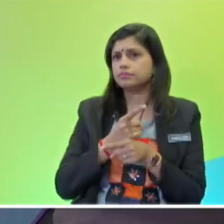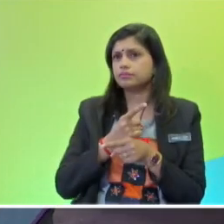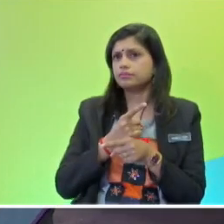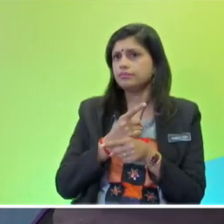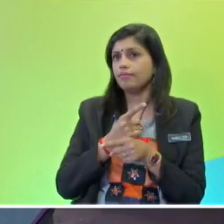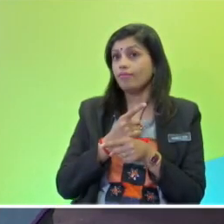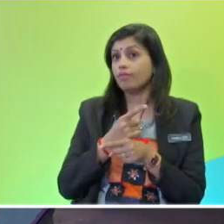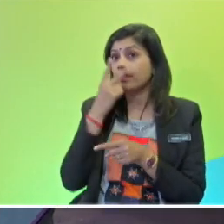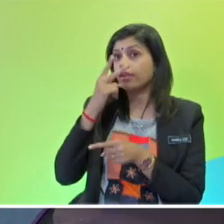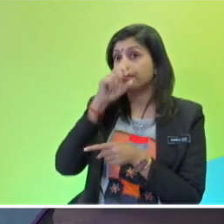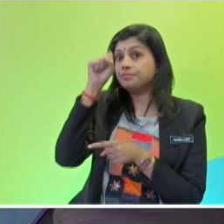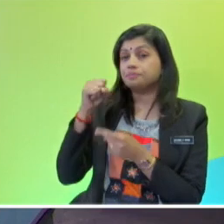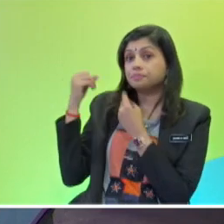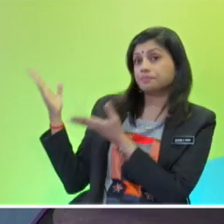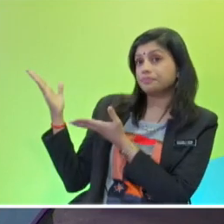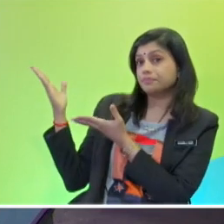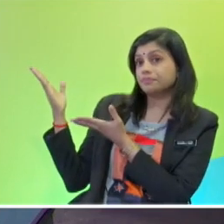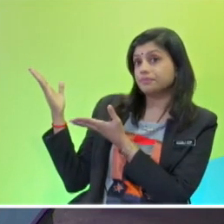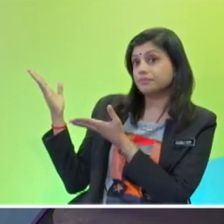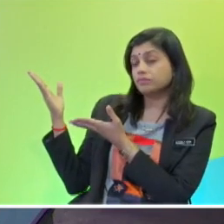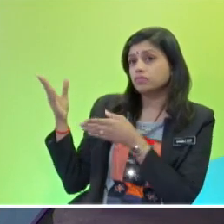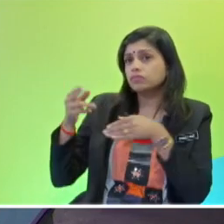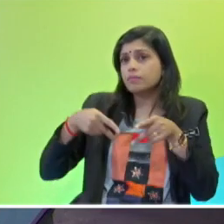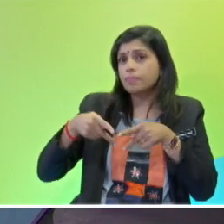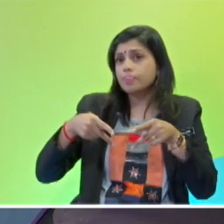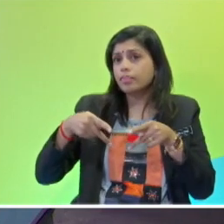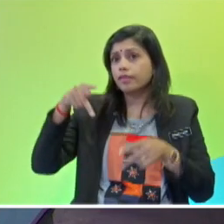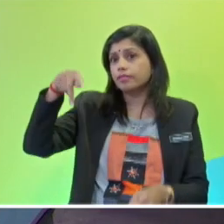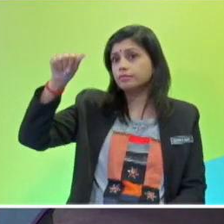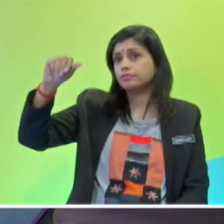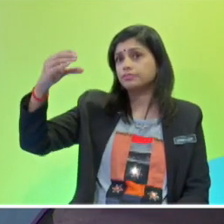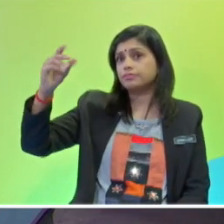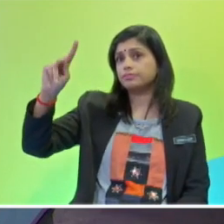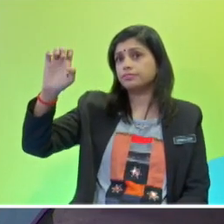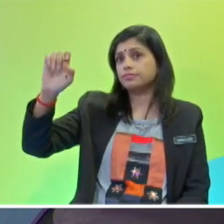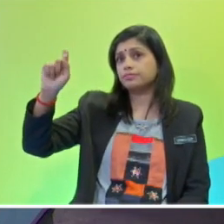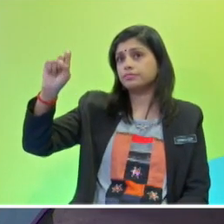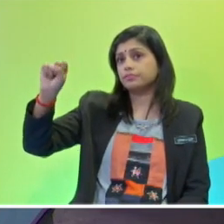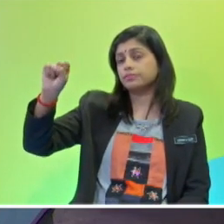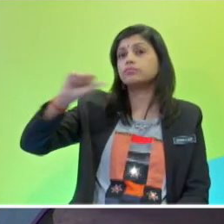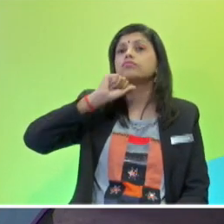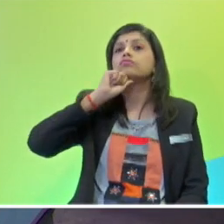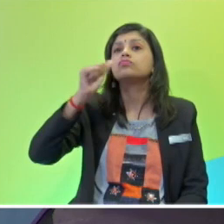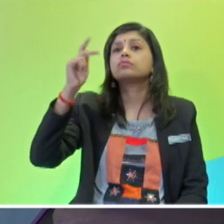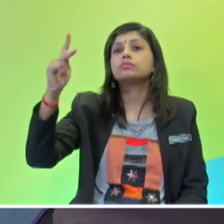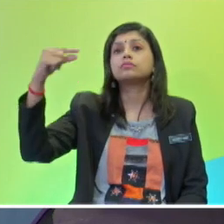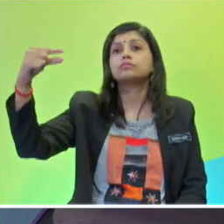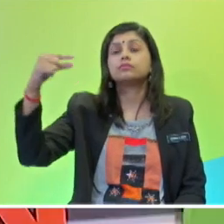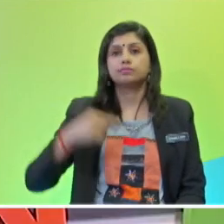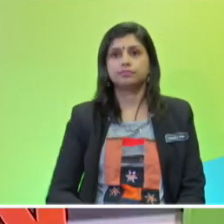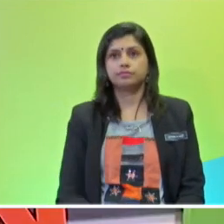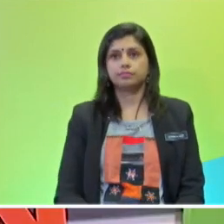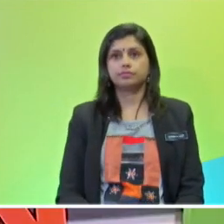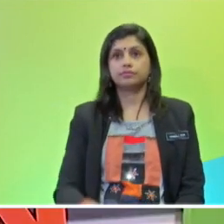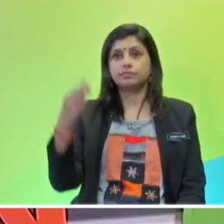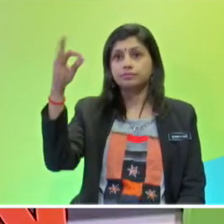Oh, it's supposed to be packets. This is common mistakes that children make. So yeah, we have to alert that 19 is the number